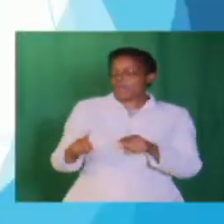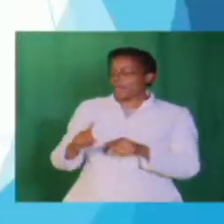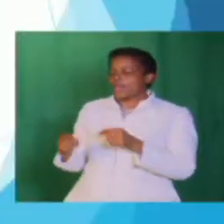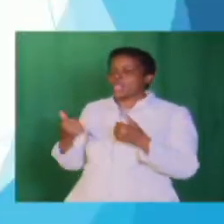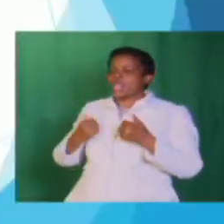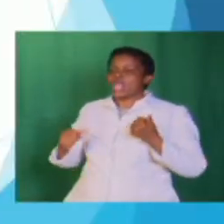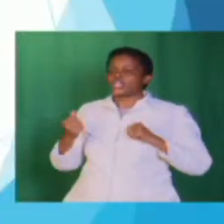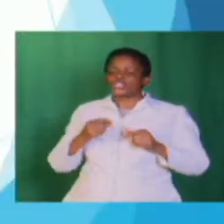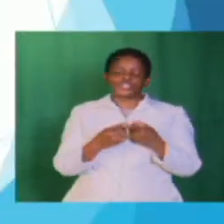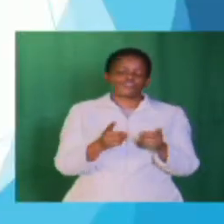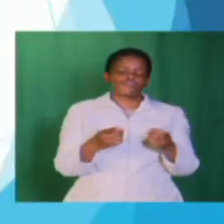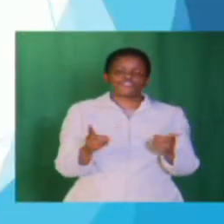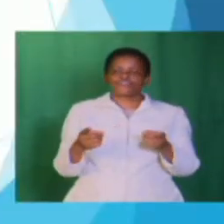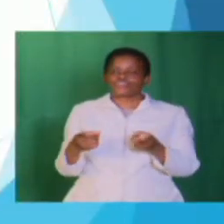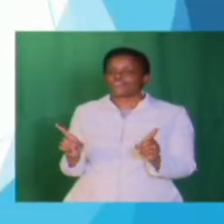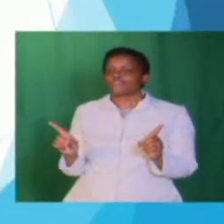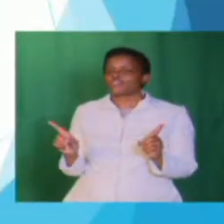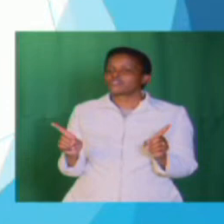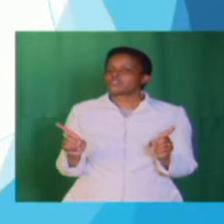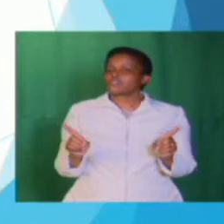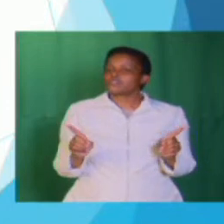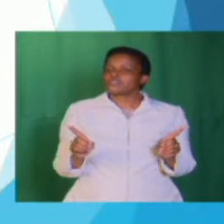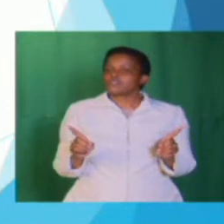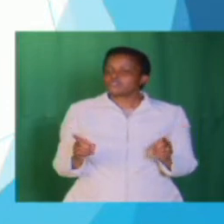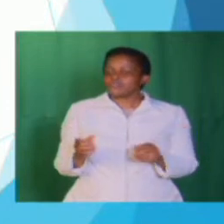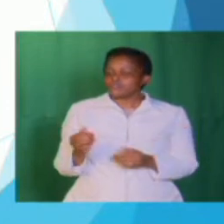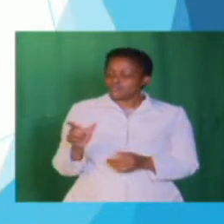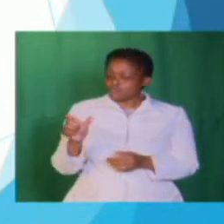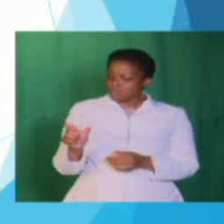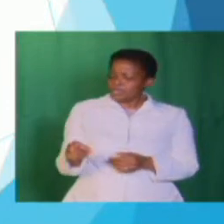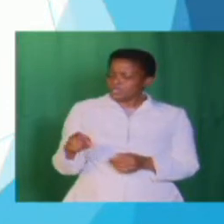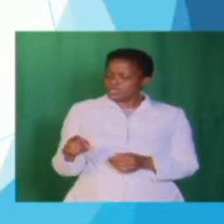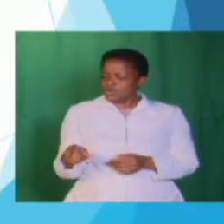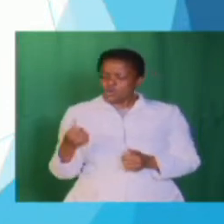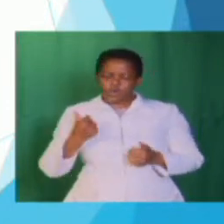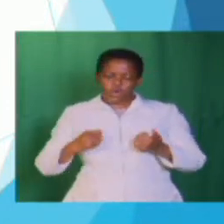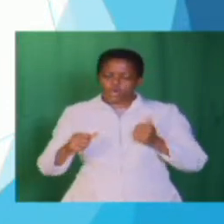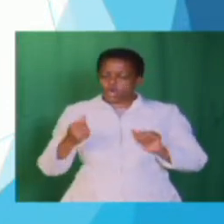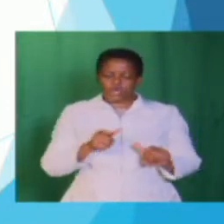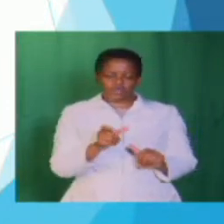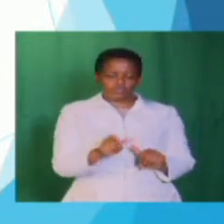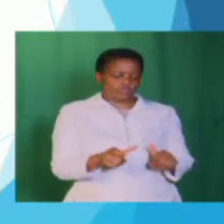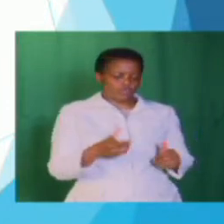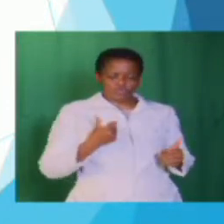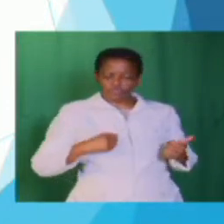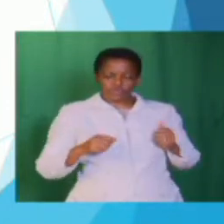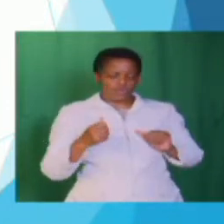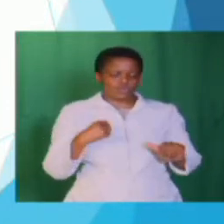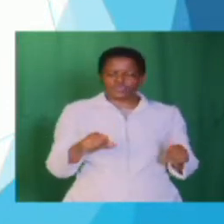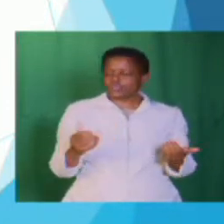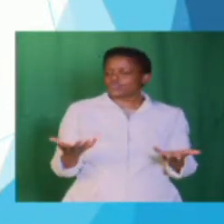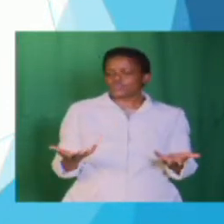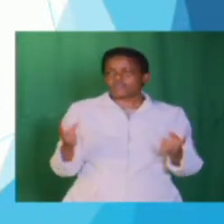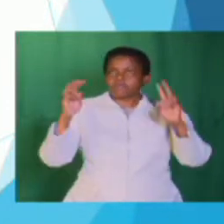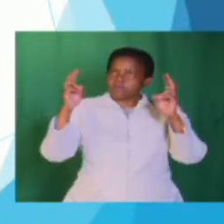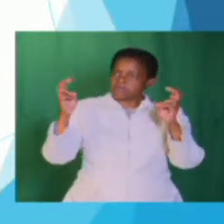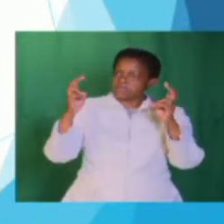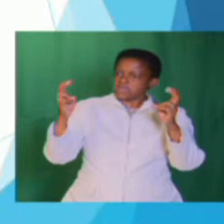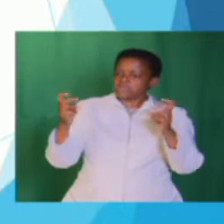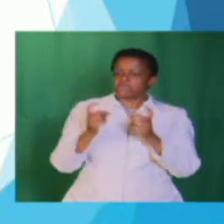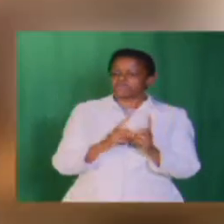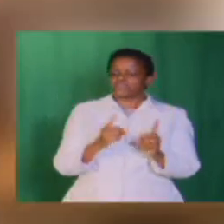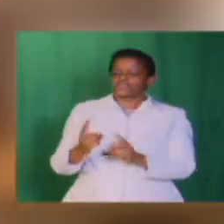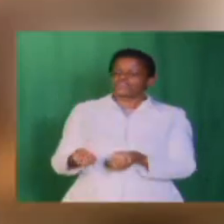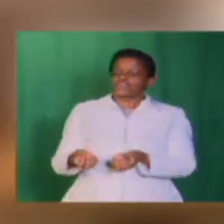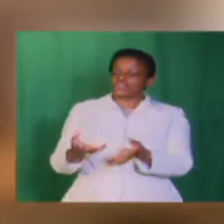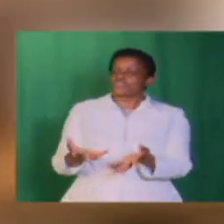a different situation and you are trying to act out those characters by any, it can be any reason why the chair is asking you to do that. Take